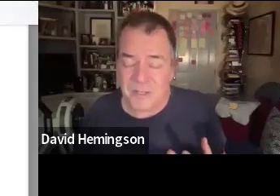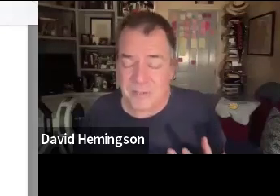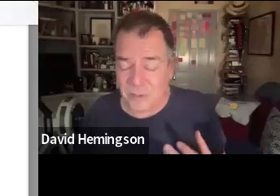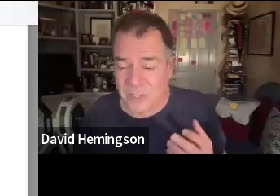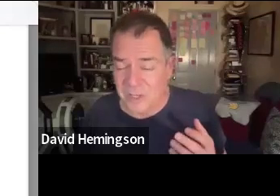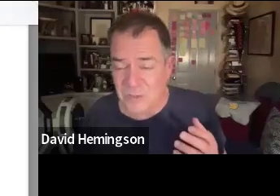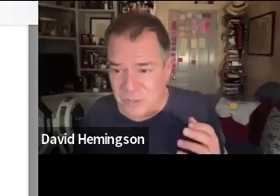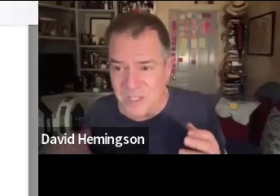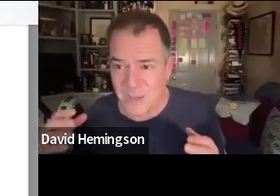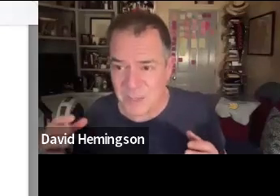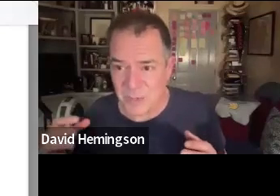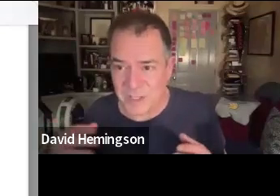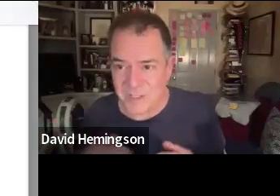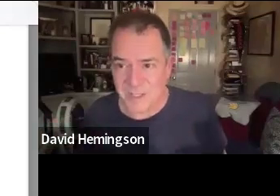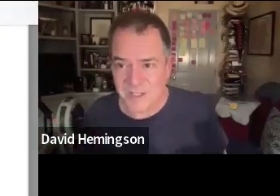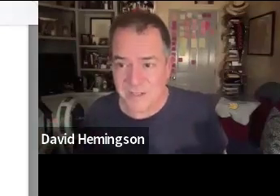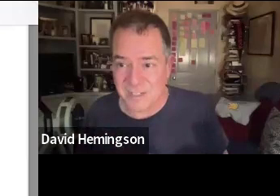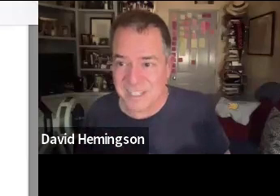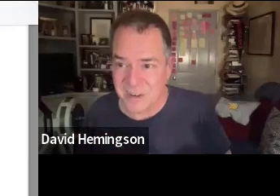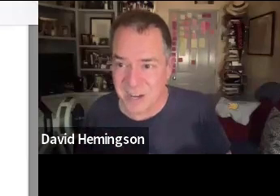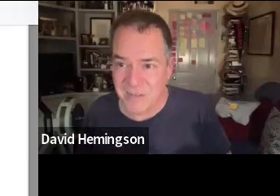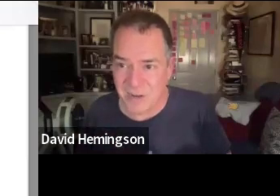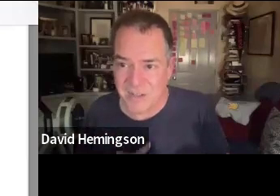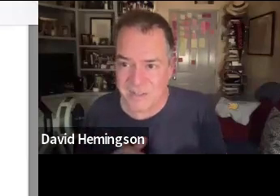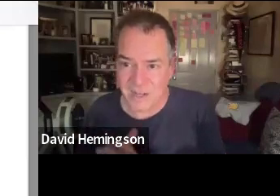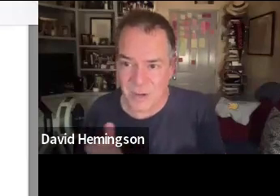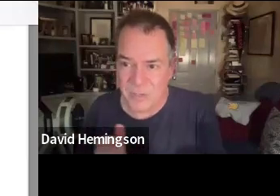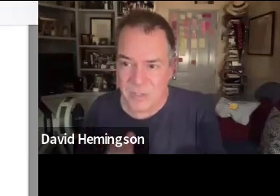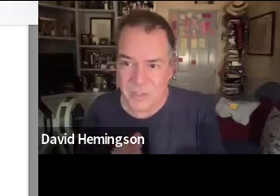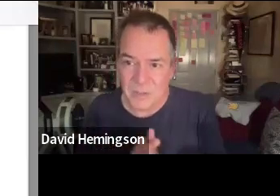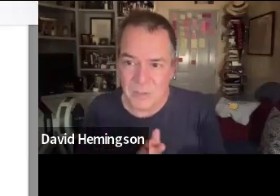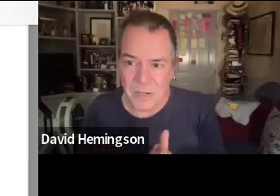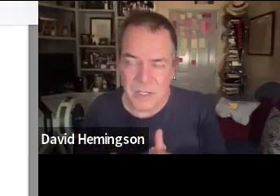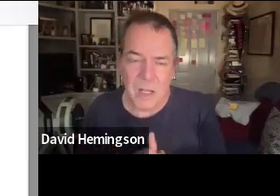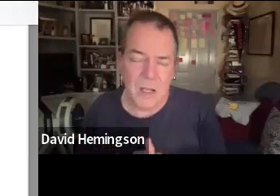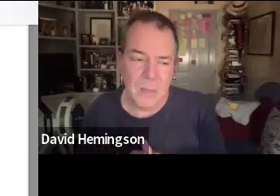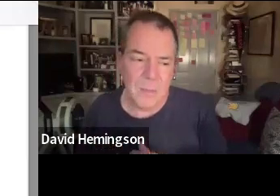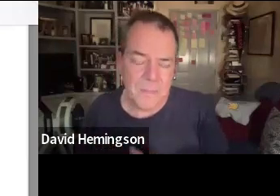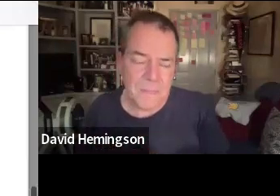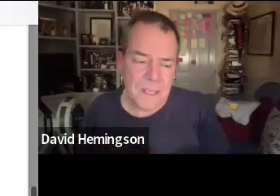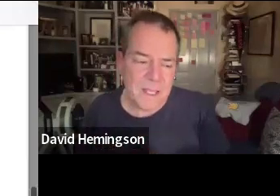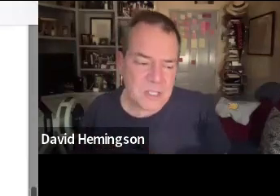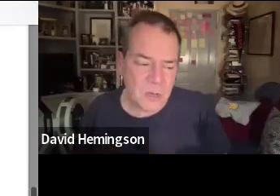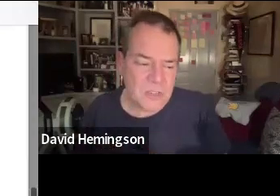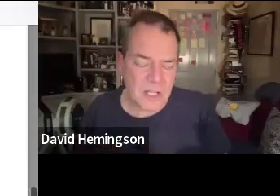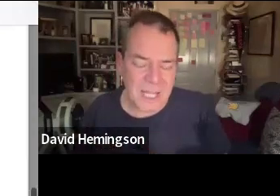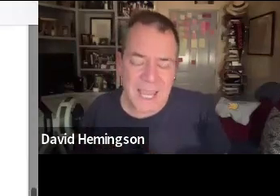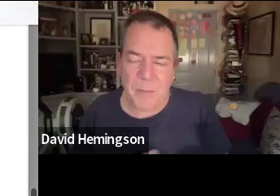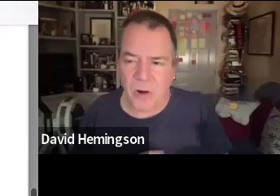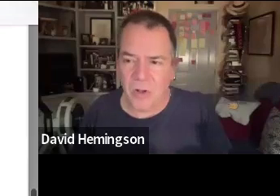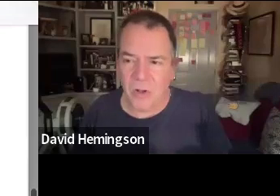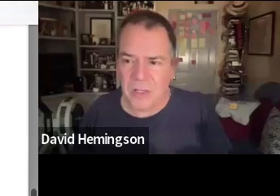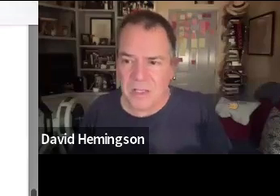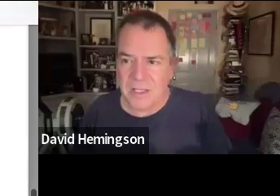part of it is the lurking truth that he got a B plus and he doesn't necessarily need the grade, right, to come up. But it shows that,